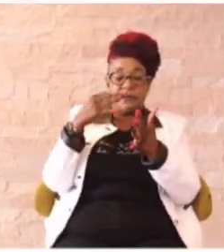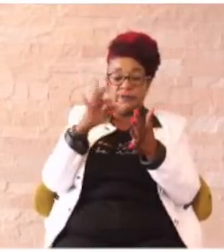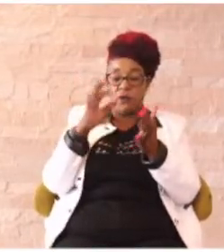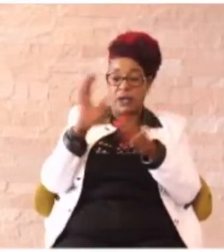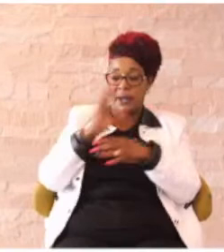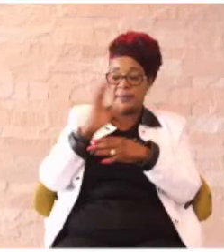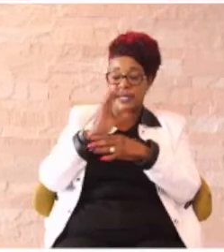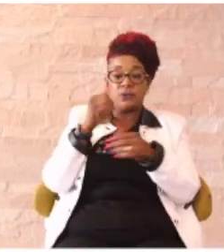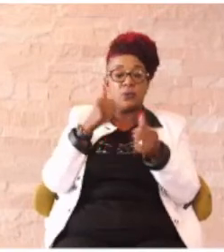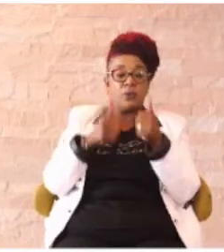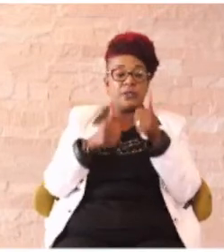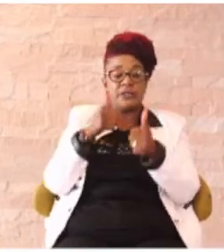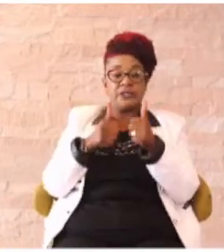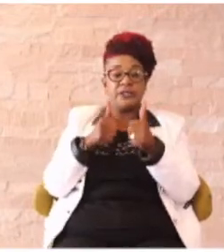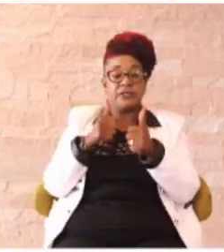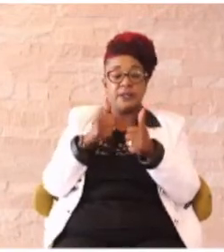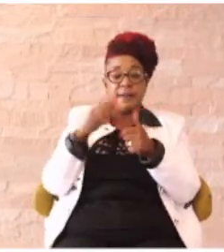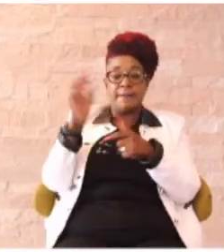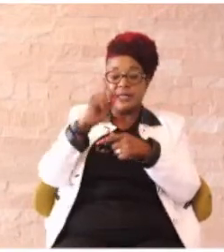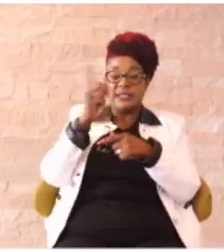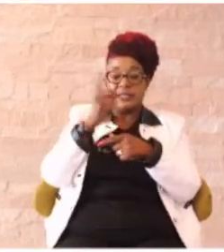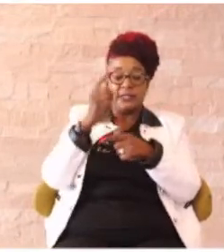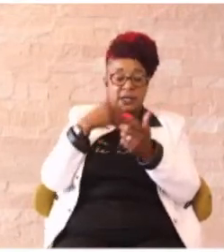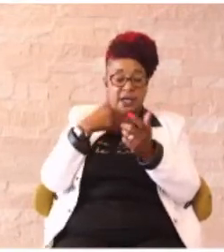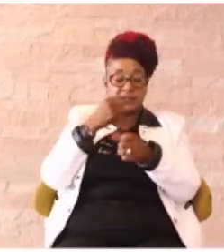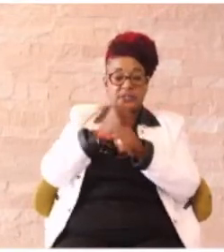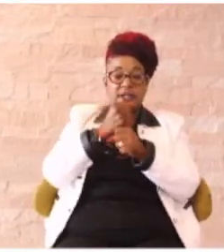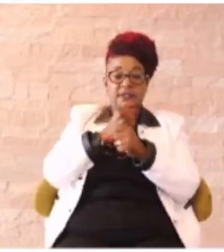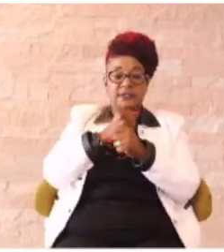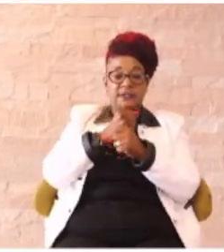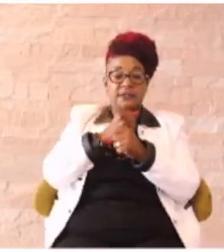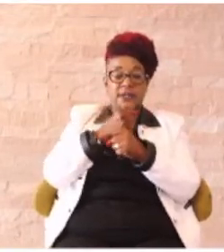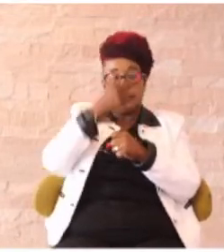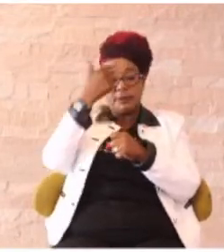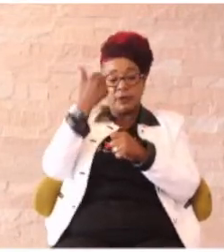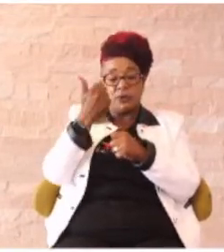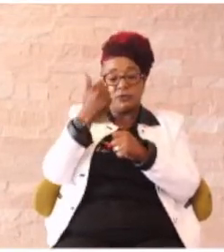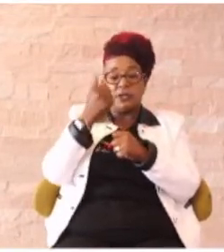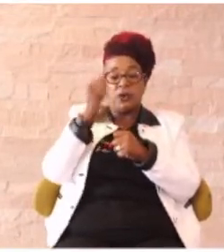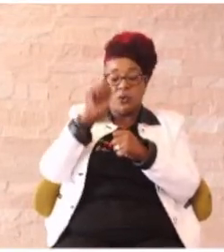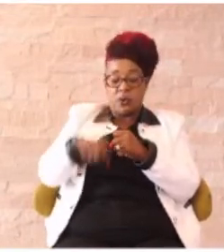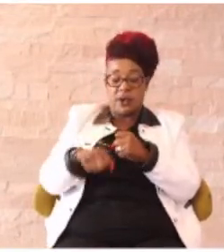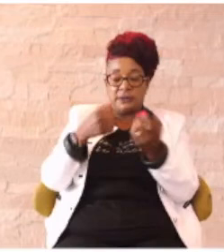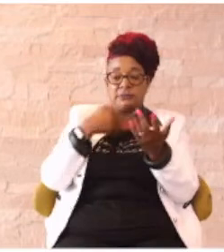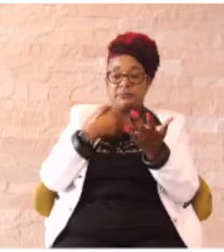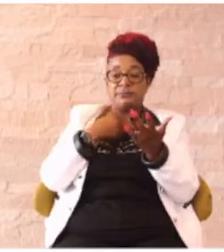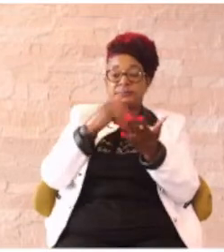cabinets, the members of a minister who was 20. But now, because of different reasons,